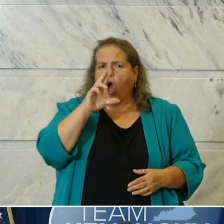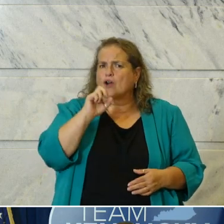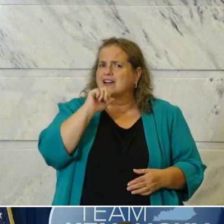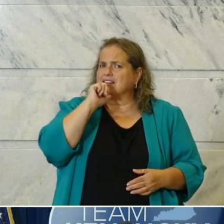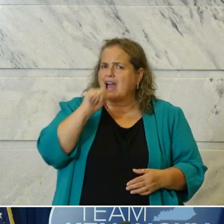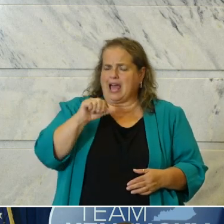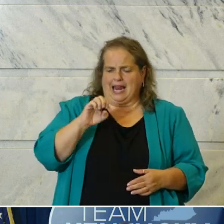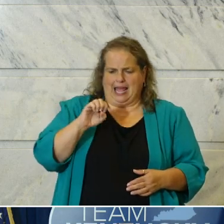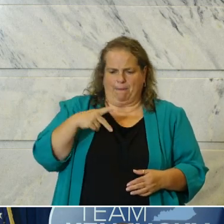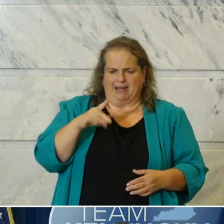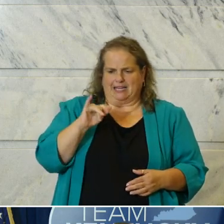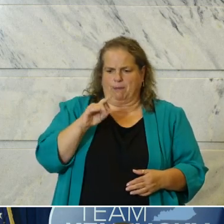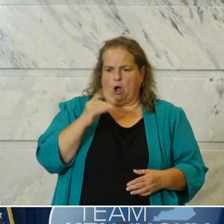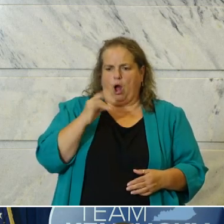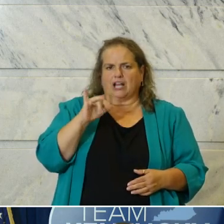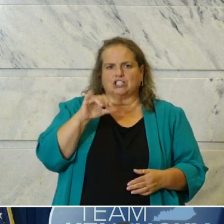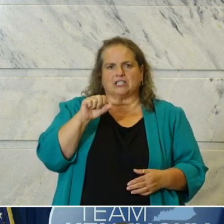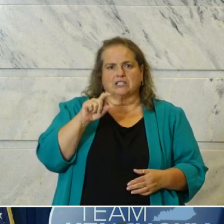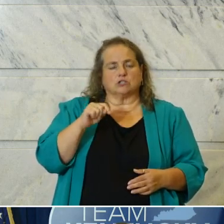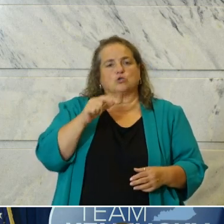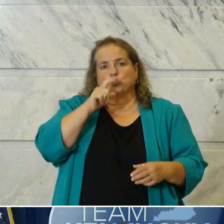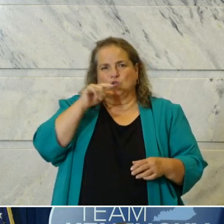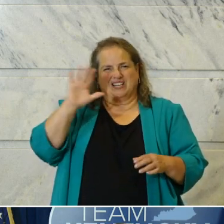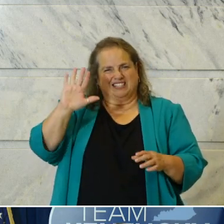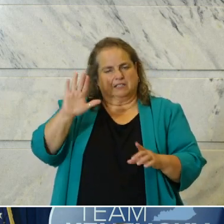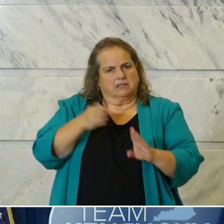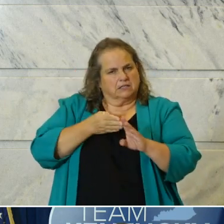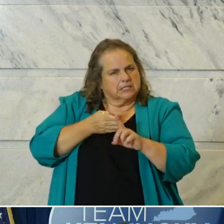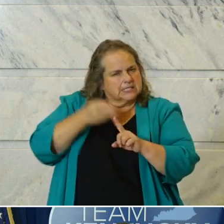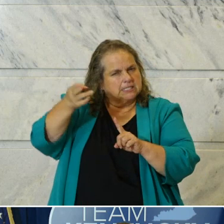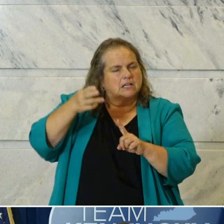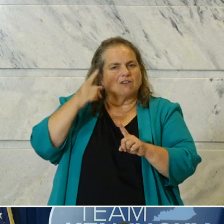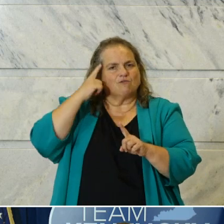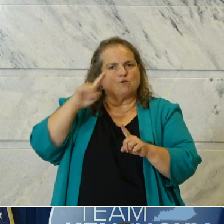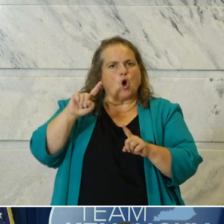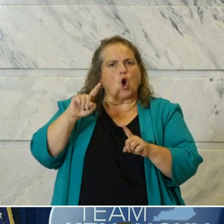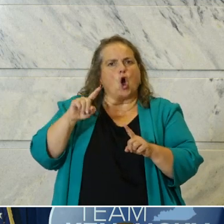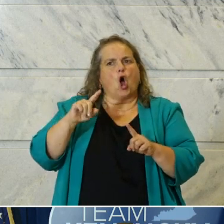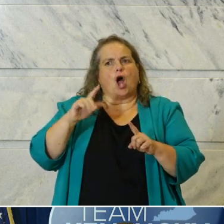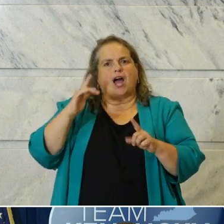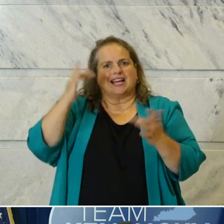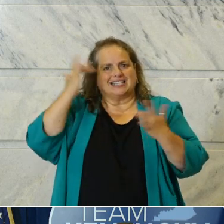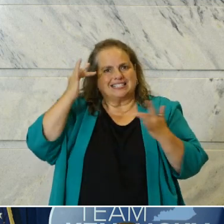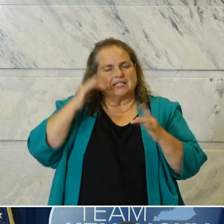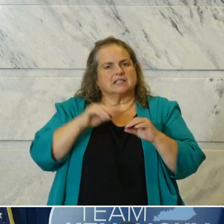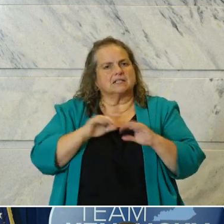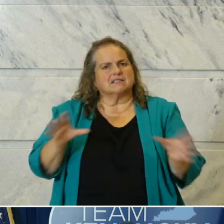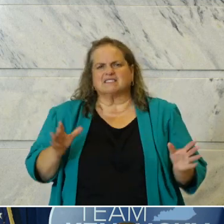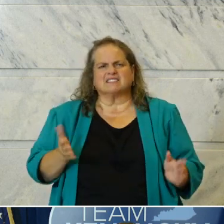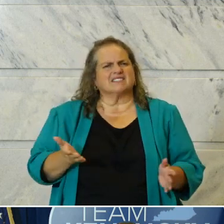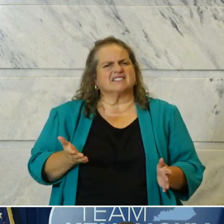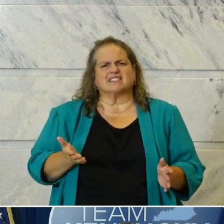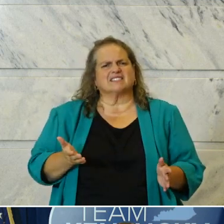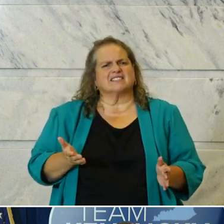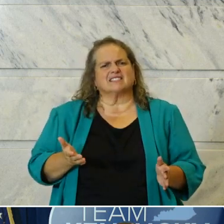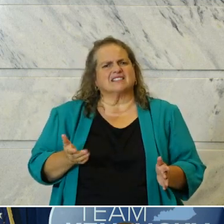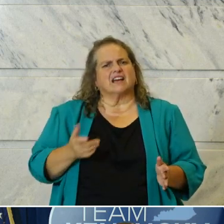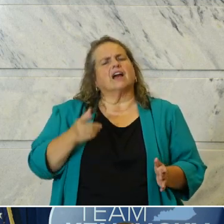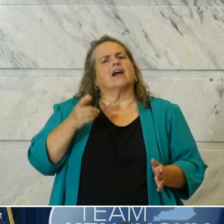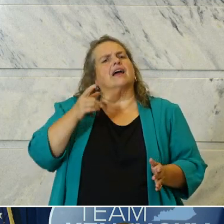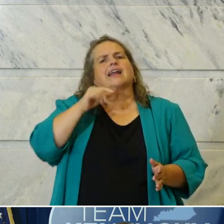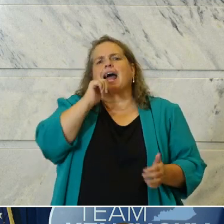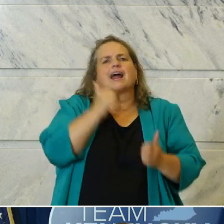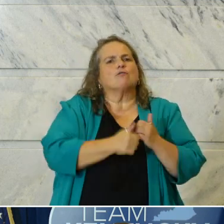epidemiologists are epidemiologists. This is not operating on you after being at a Holiday Inn. Just remember that